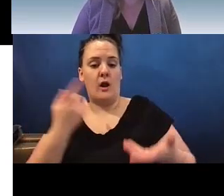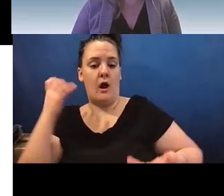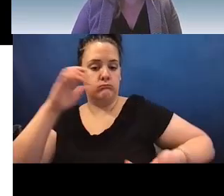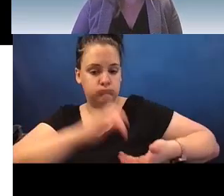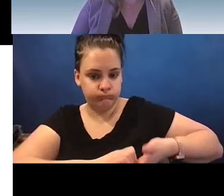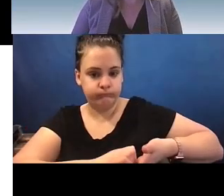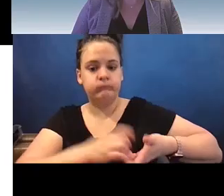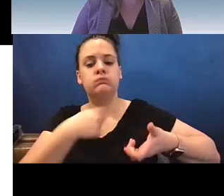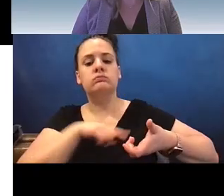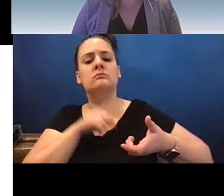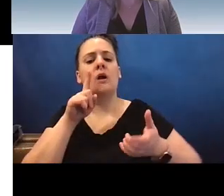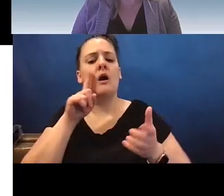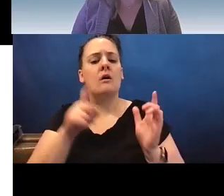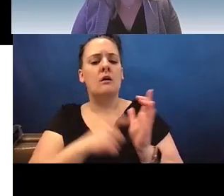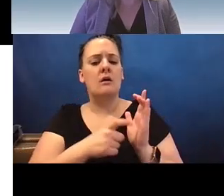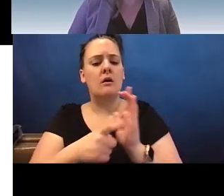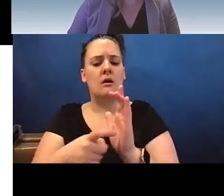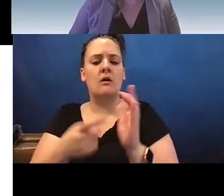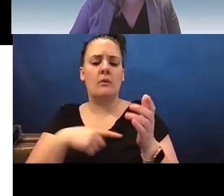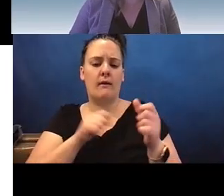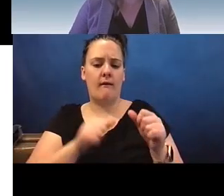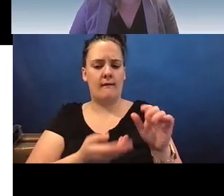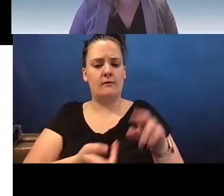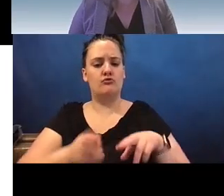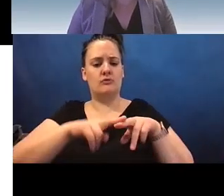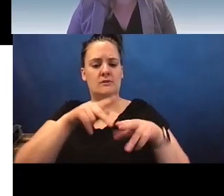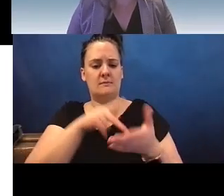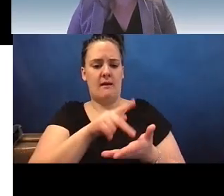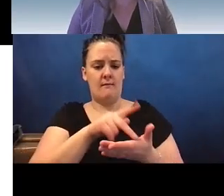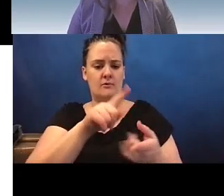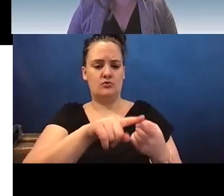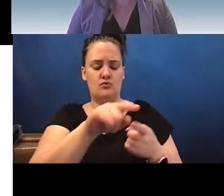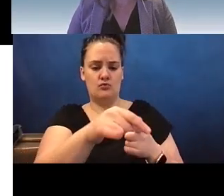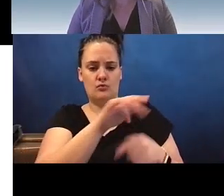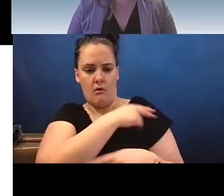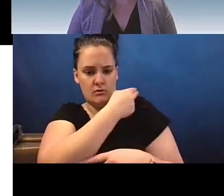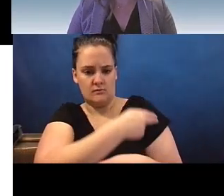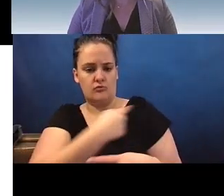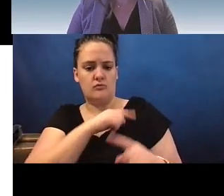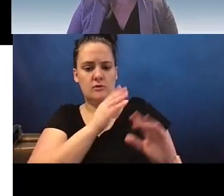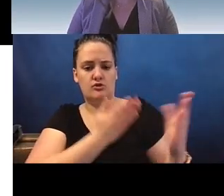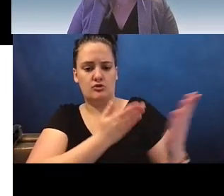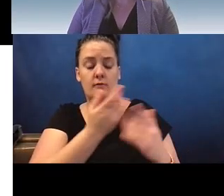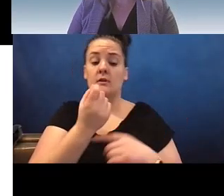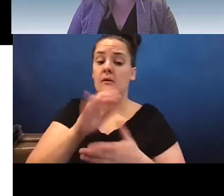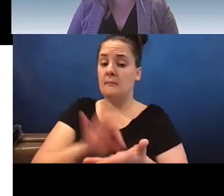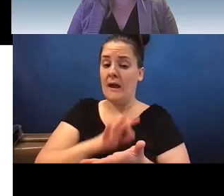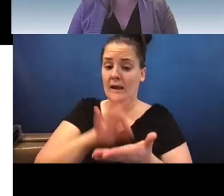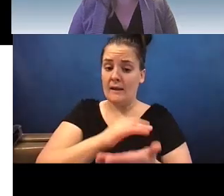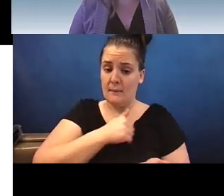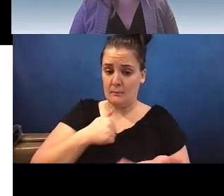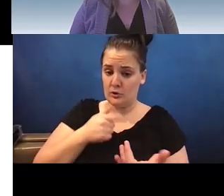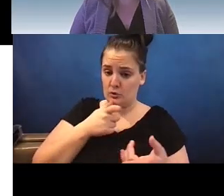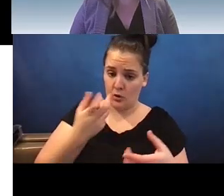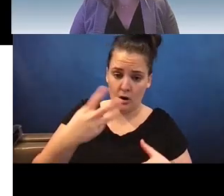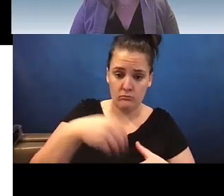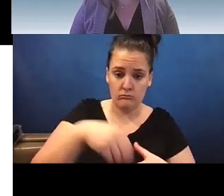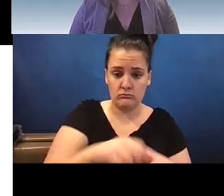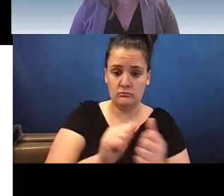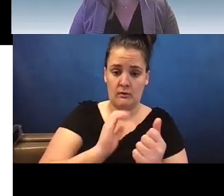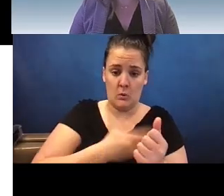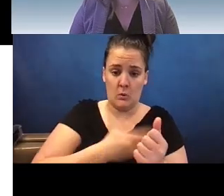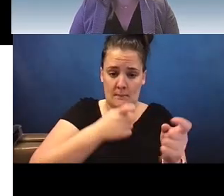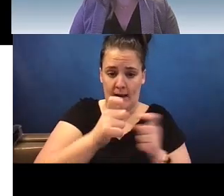who serve Medicaid members who are enrolled in our managed care program. To finance the state share